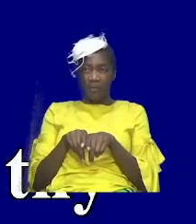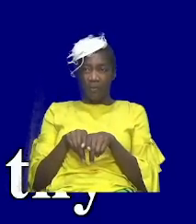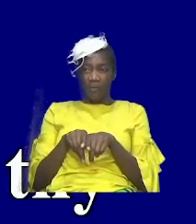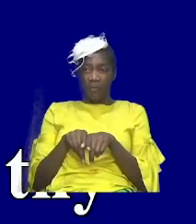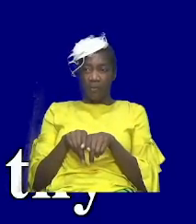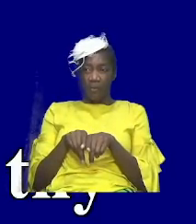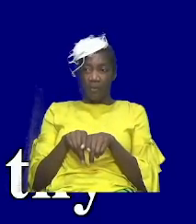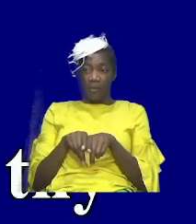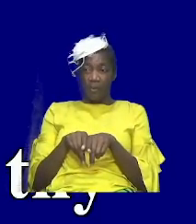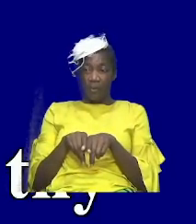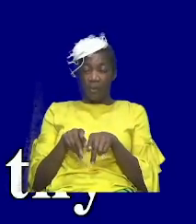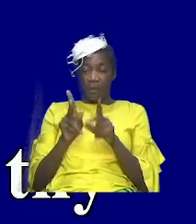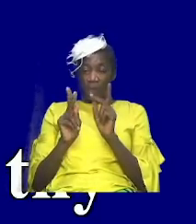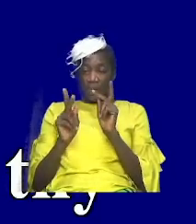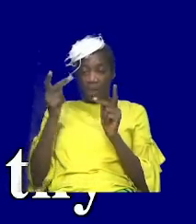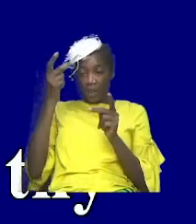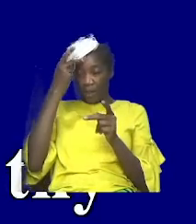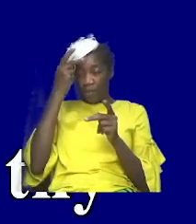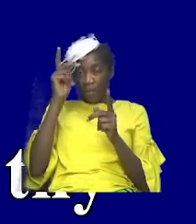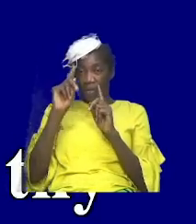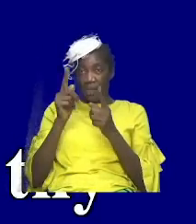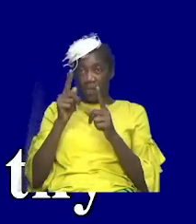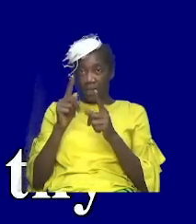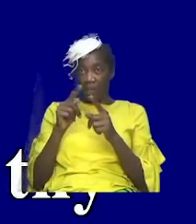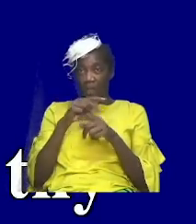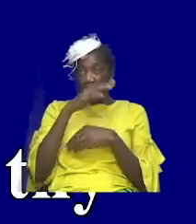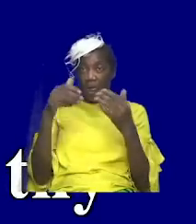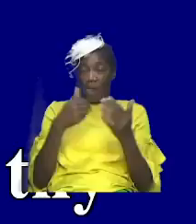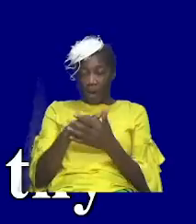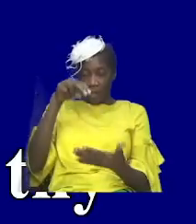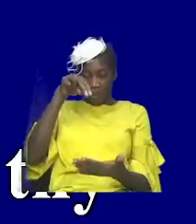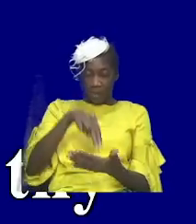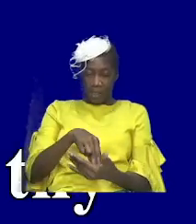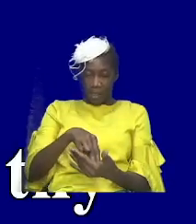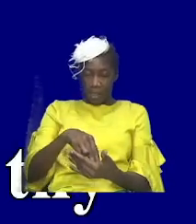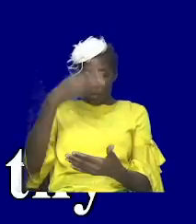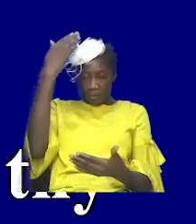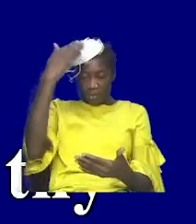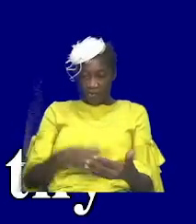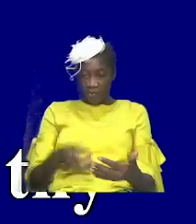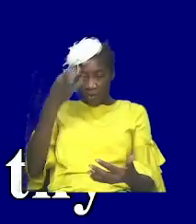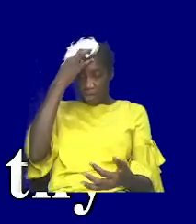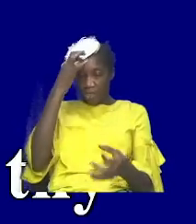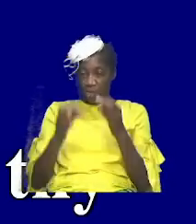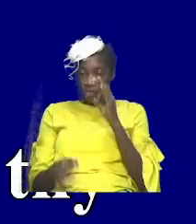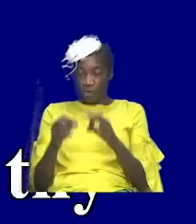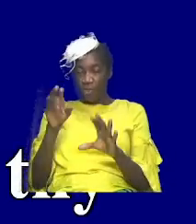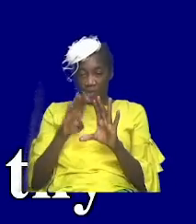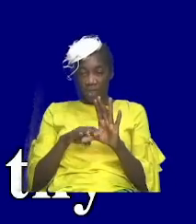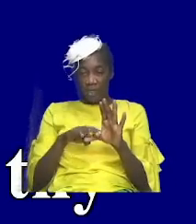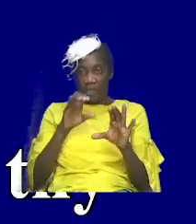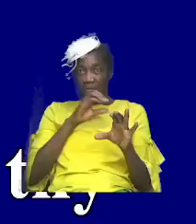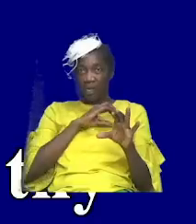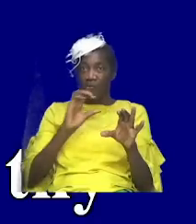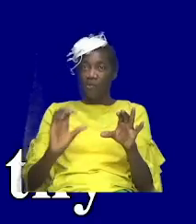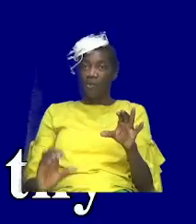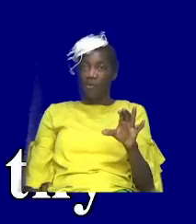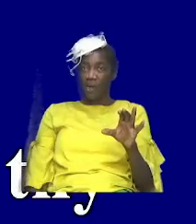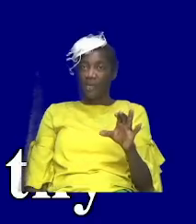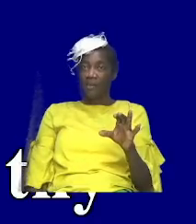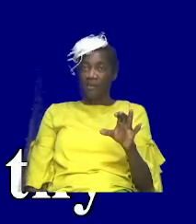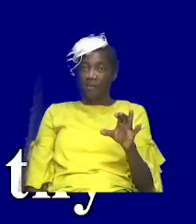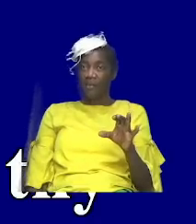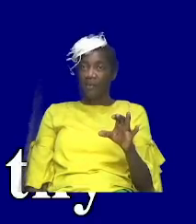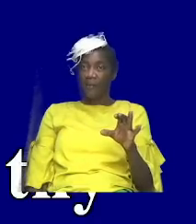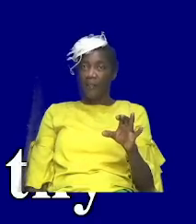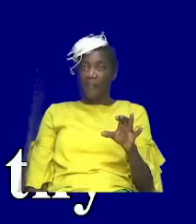Again, look at the term, for we shall all stand before the judgment seat of Christ. So he has brought up this judgment seat of